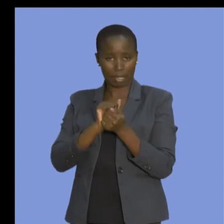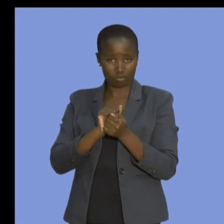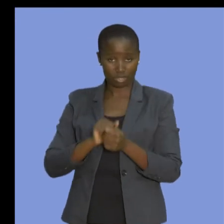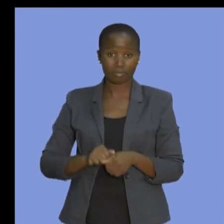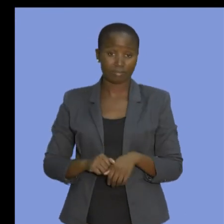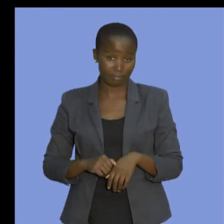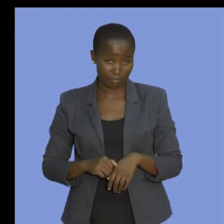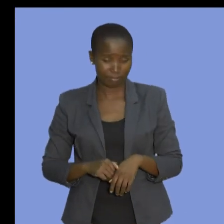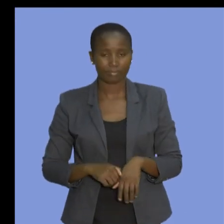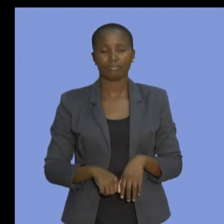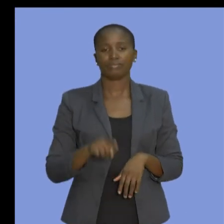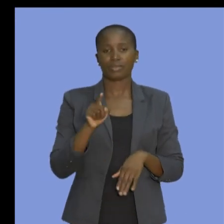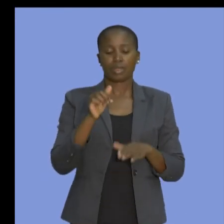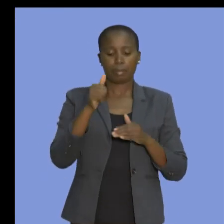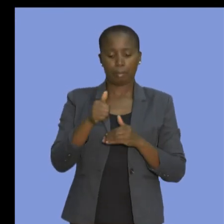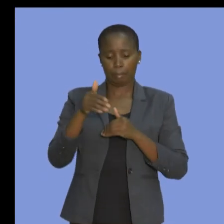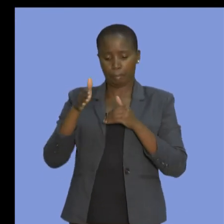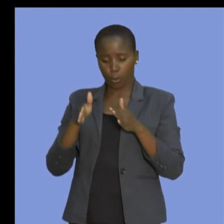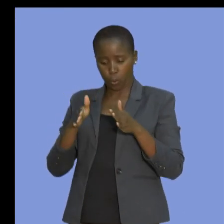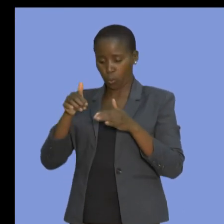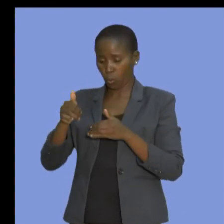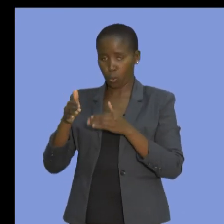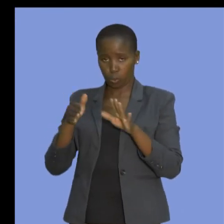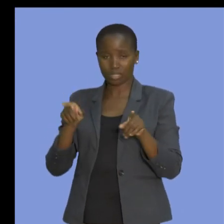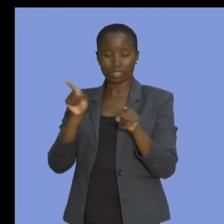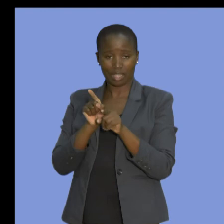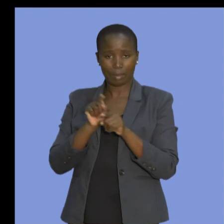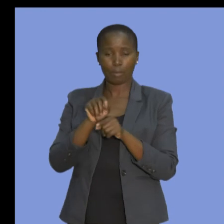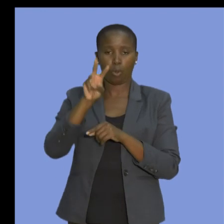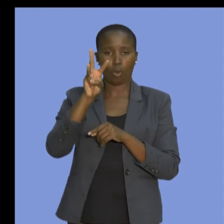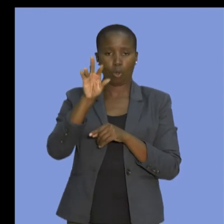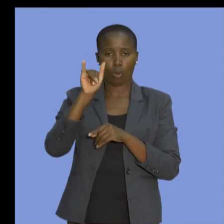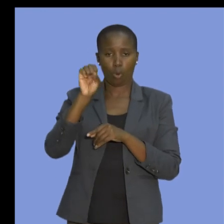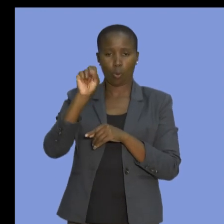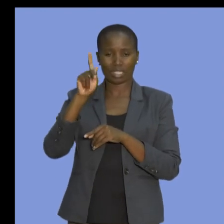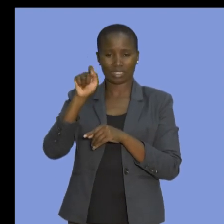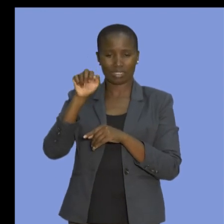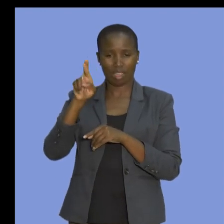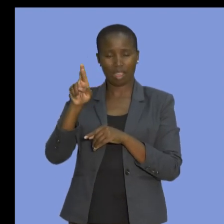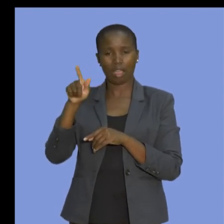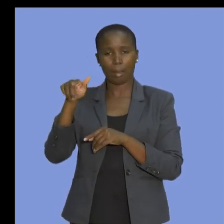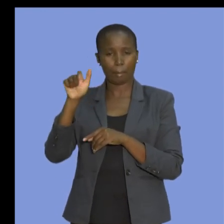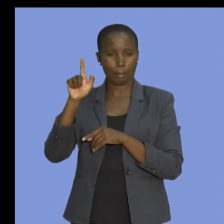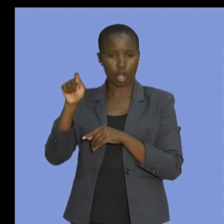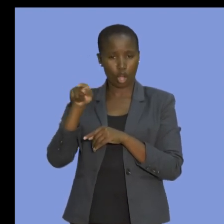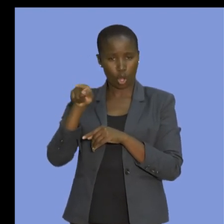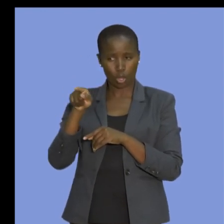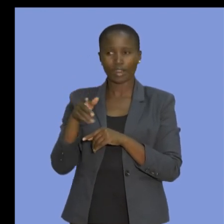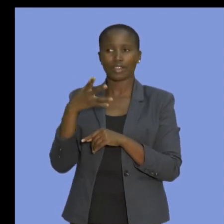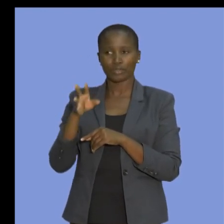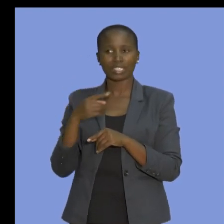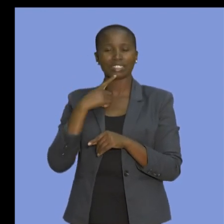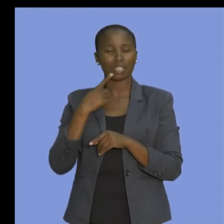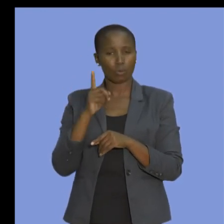So box and whisker plot shows both measure of central tendency and dispersion. I did indicate useful